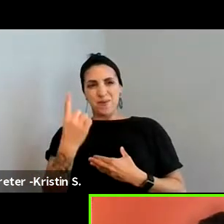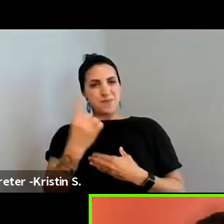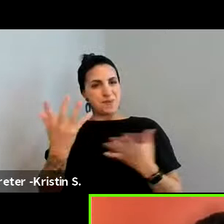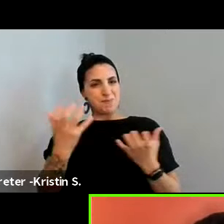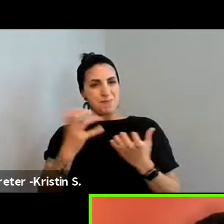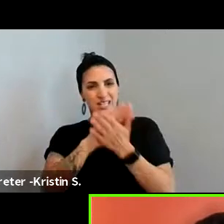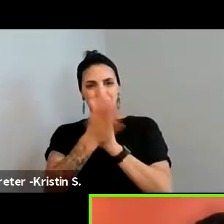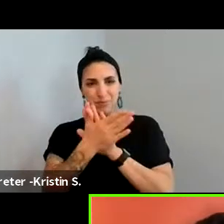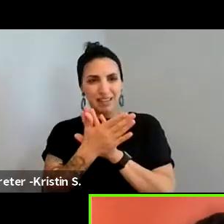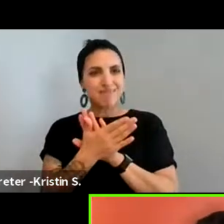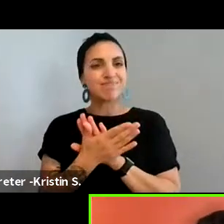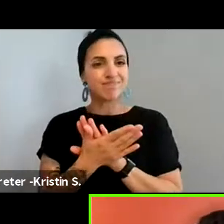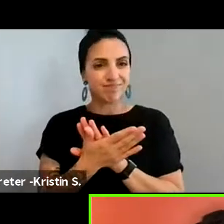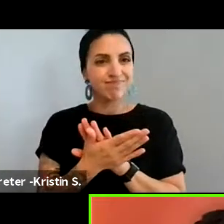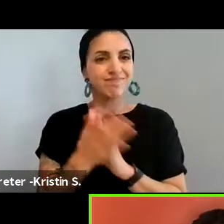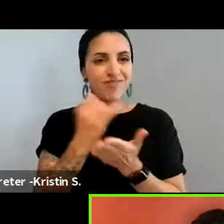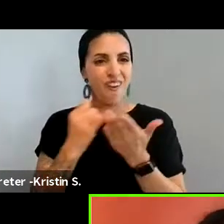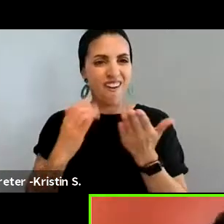And